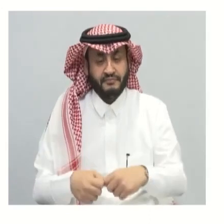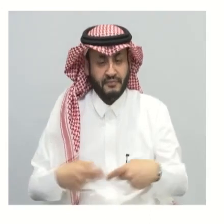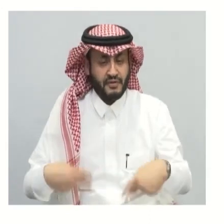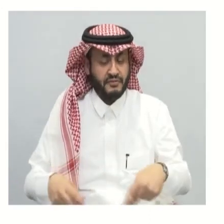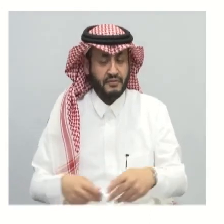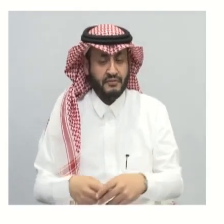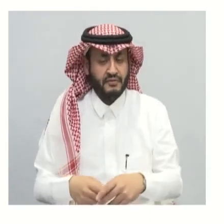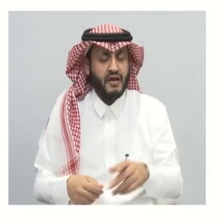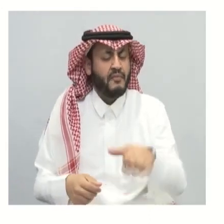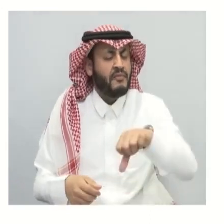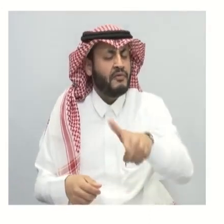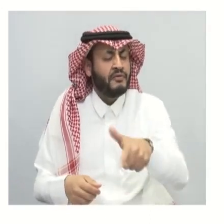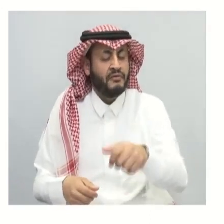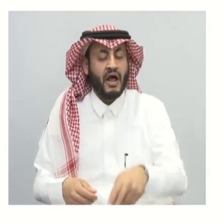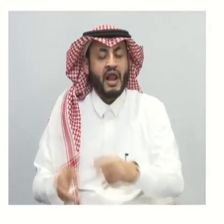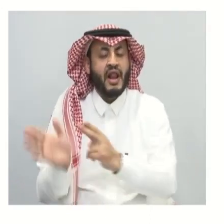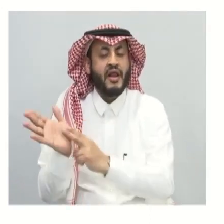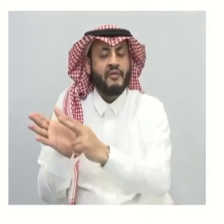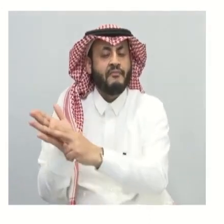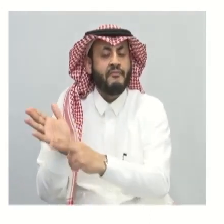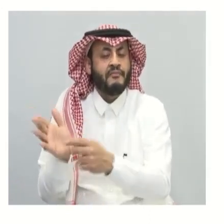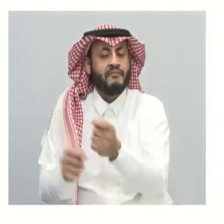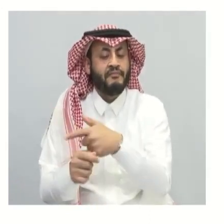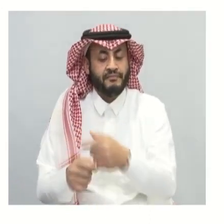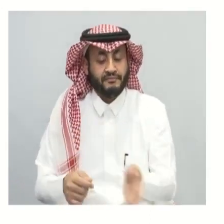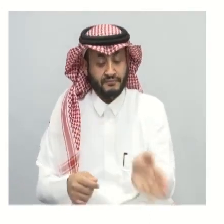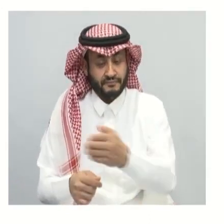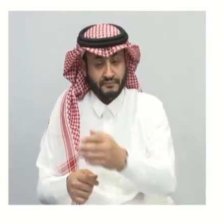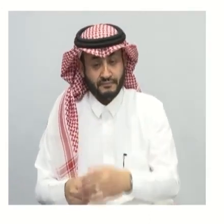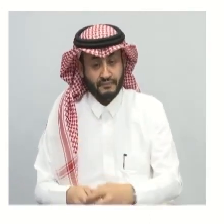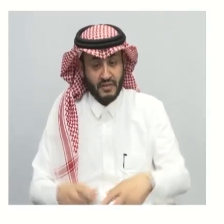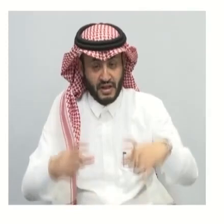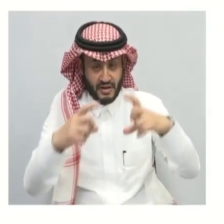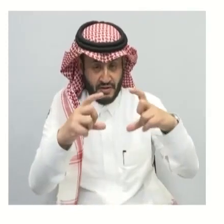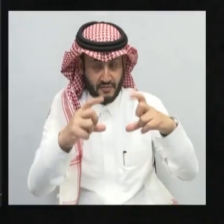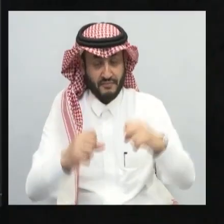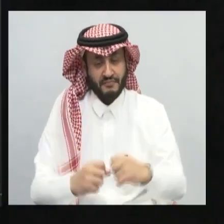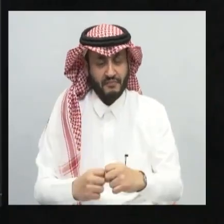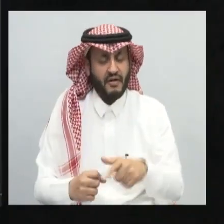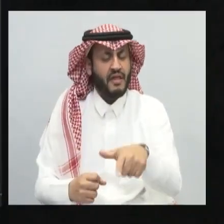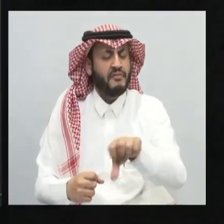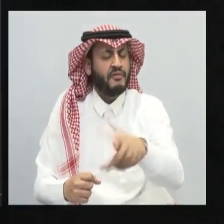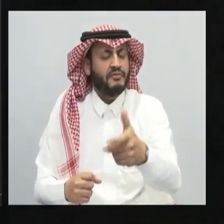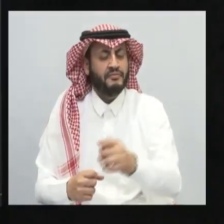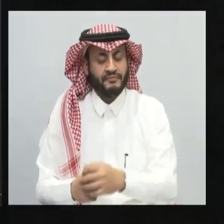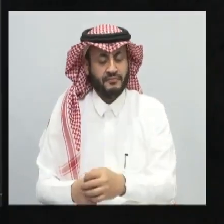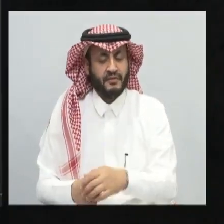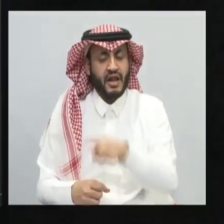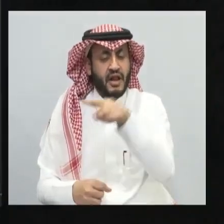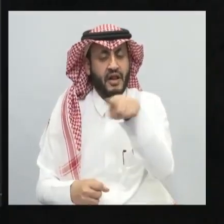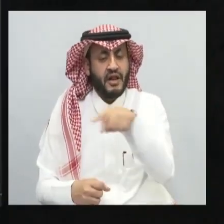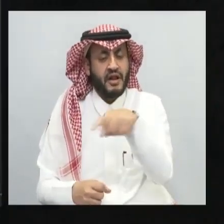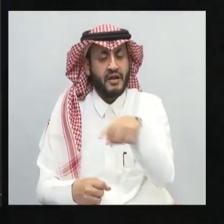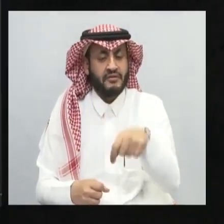we're having stained pants. And we can check this TV and what was wrong with it. We're